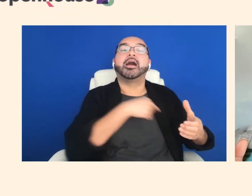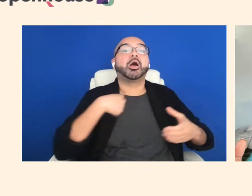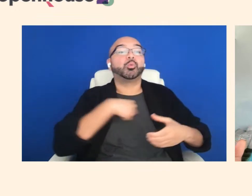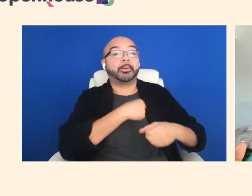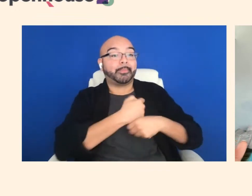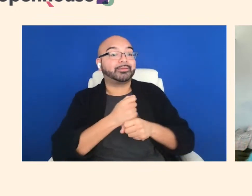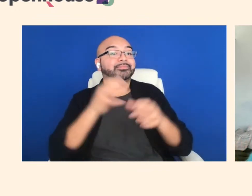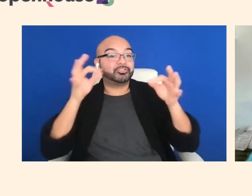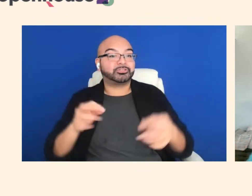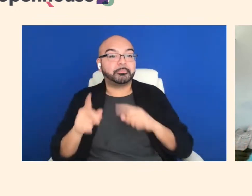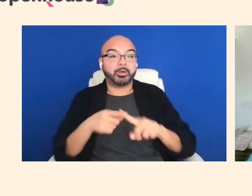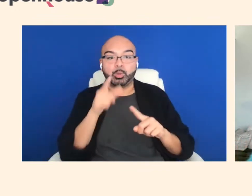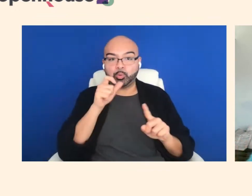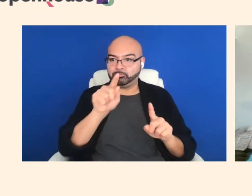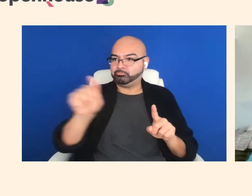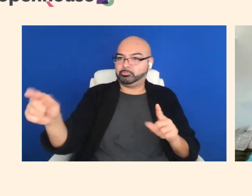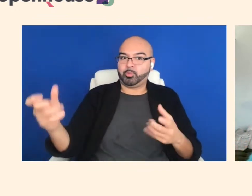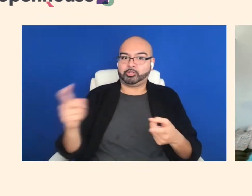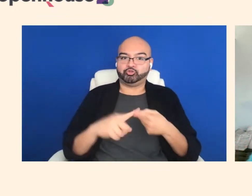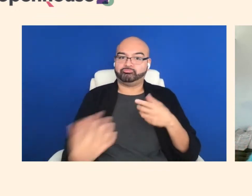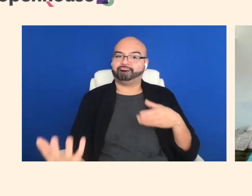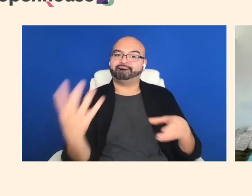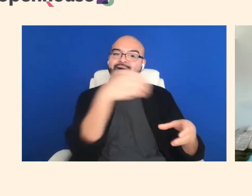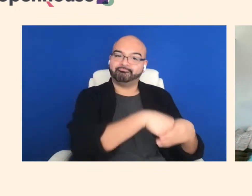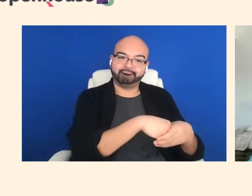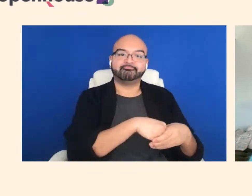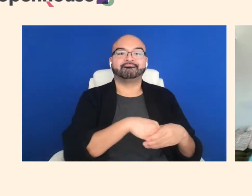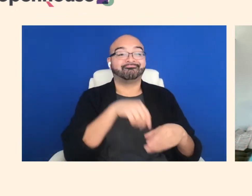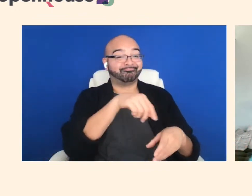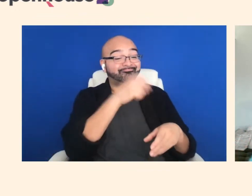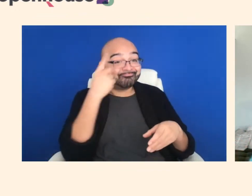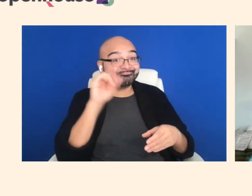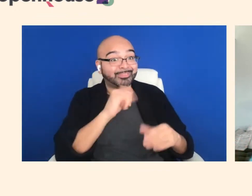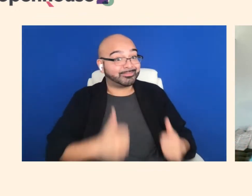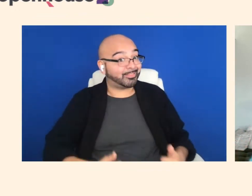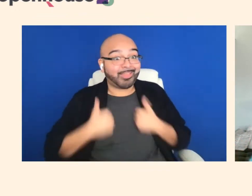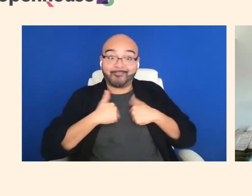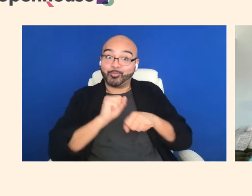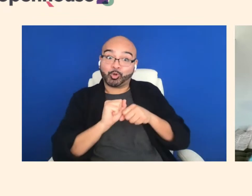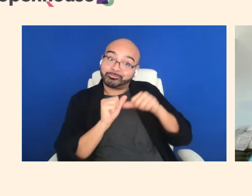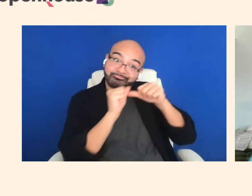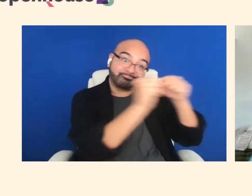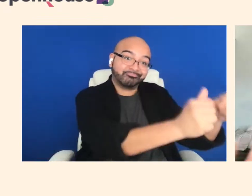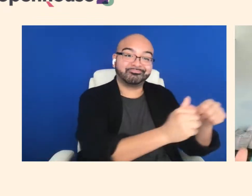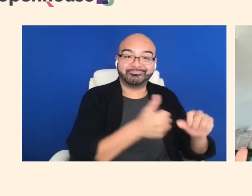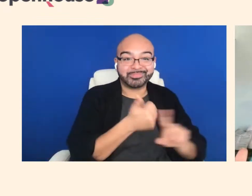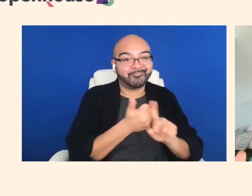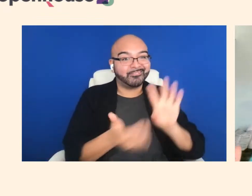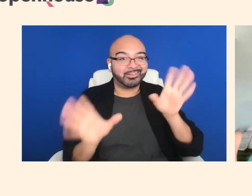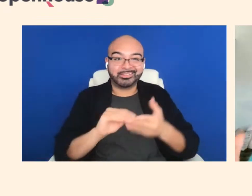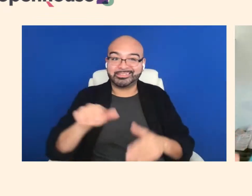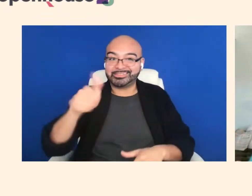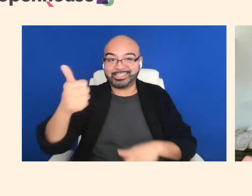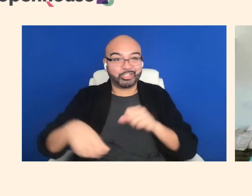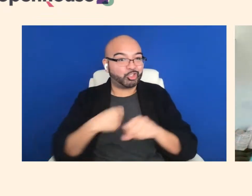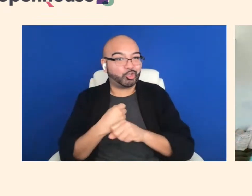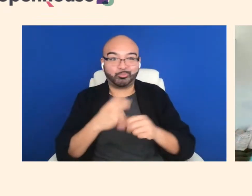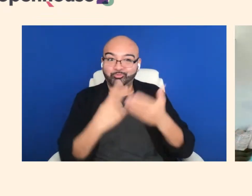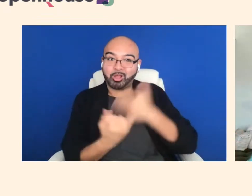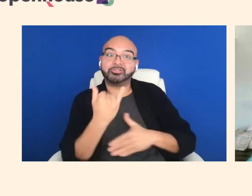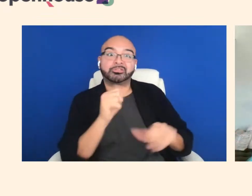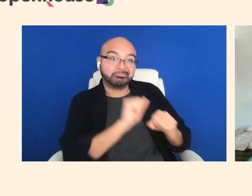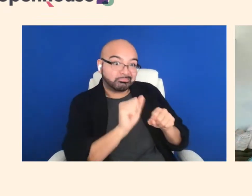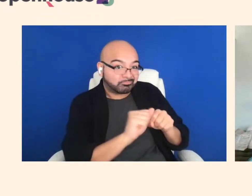want to undertake this life's work with. This is at least a 10-year project. This is at mm, least a 10-year project. We're at year